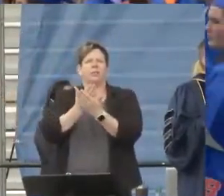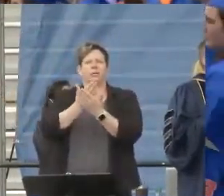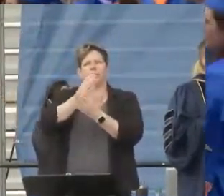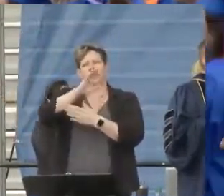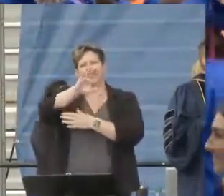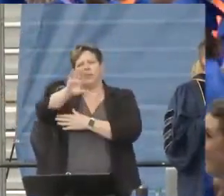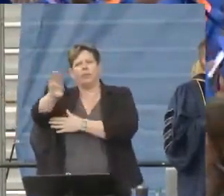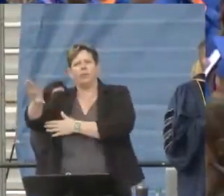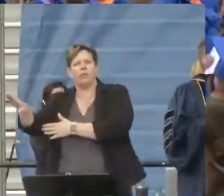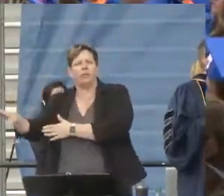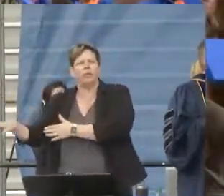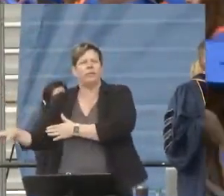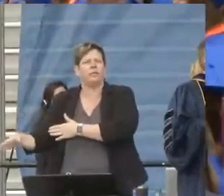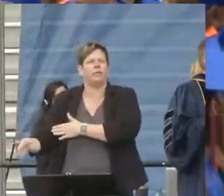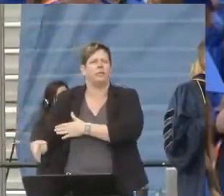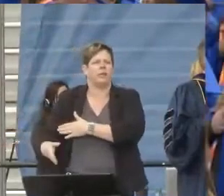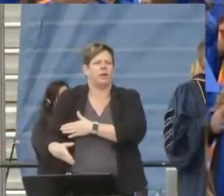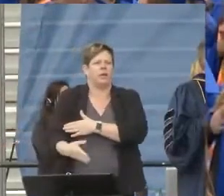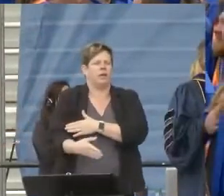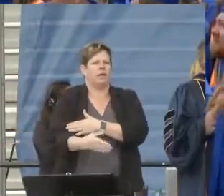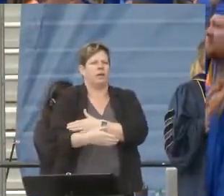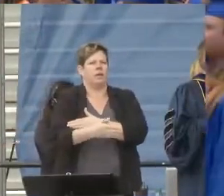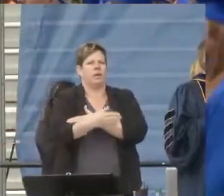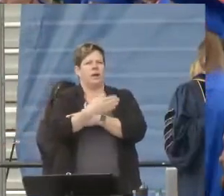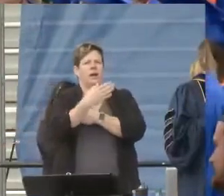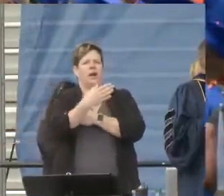gave proof through the